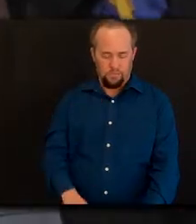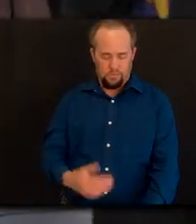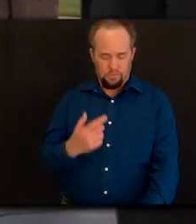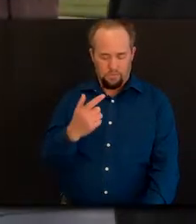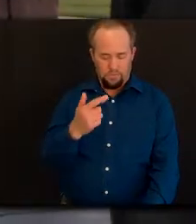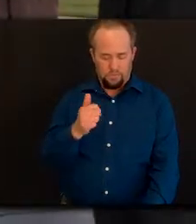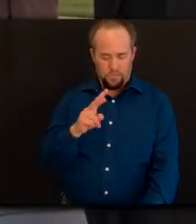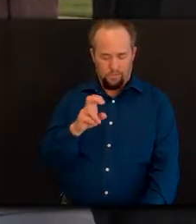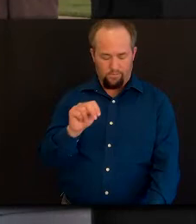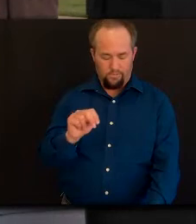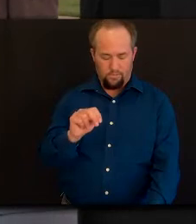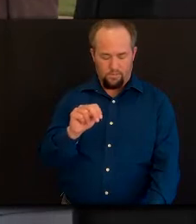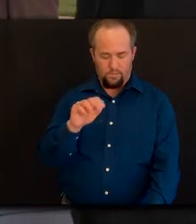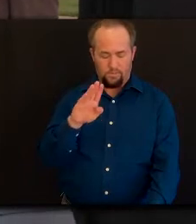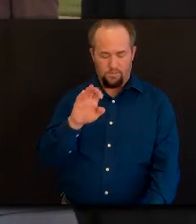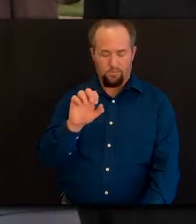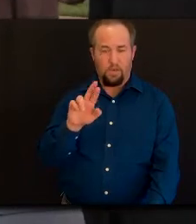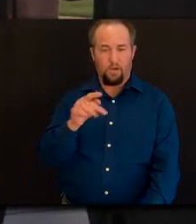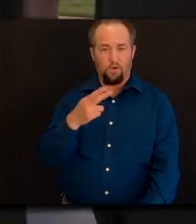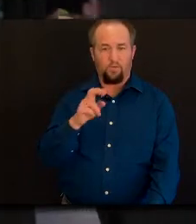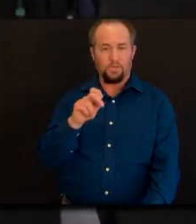Gavin Zachary Behrens.